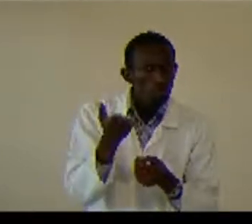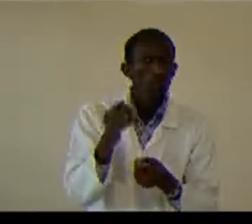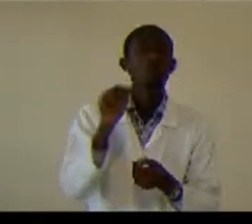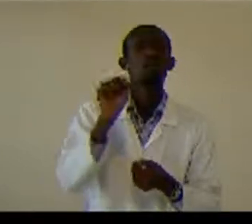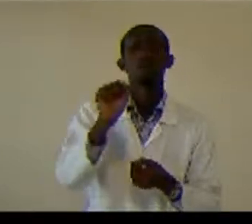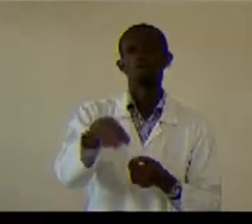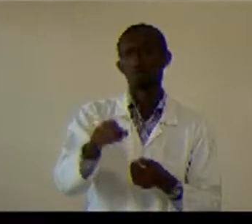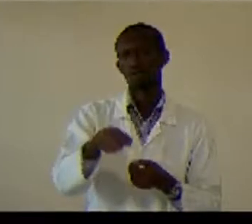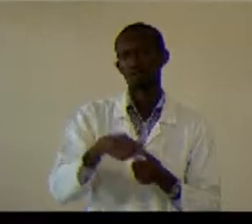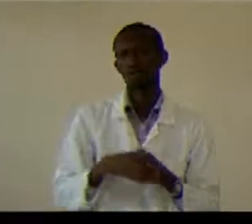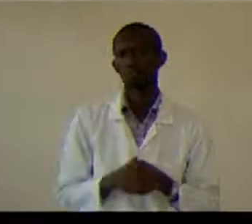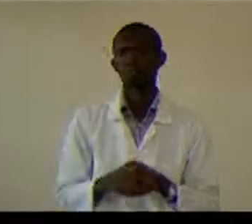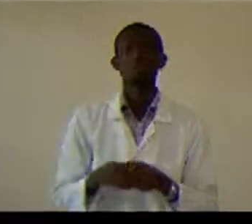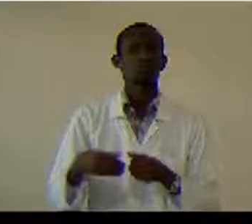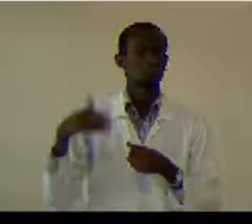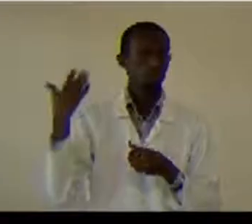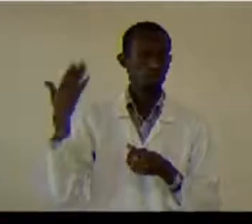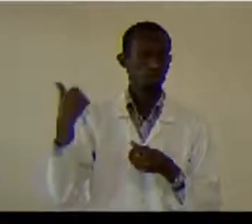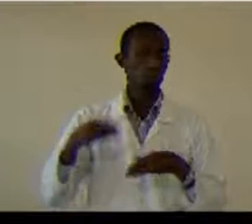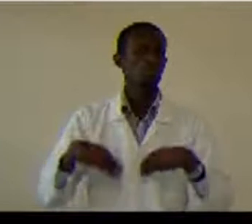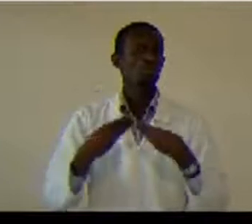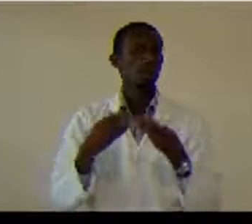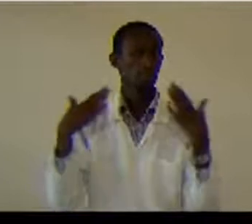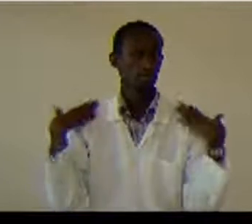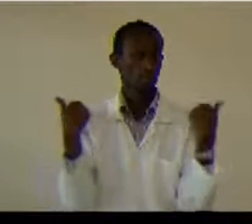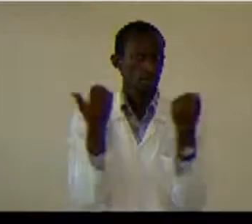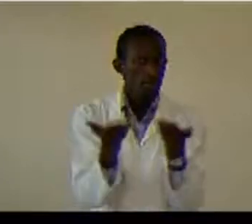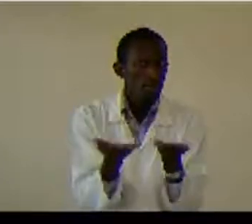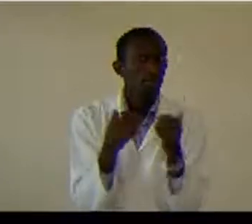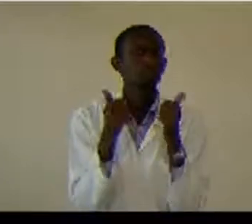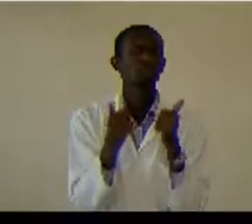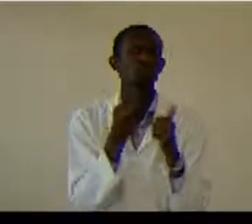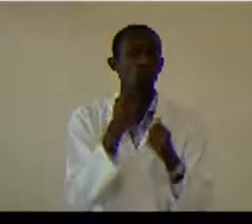Yes. There was a wonderful assignment that I left you with last time. You should remember.